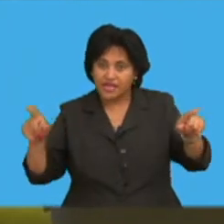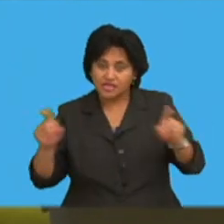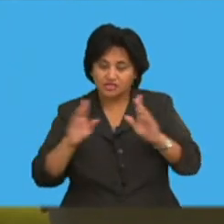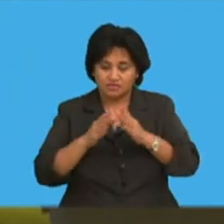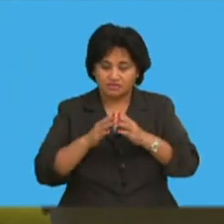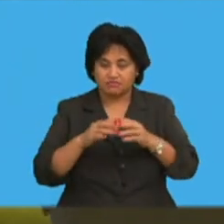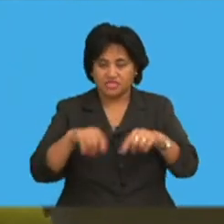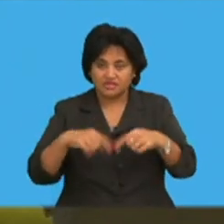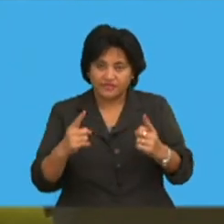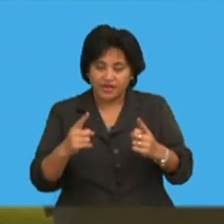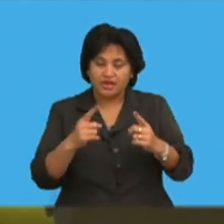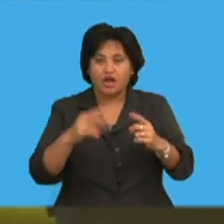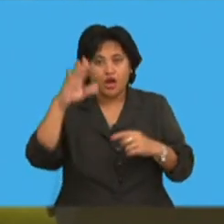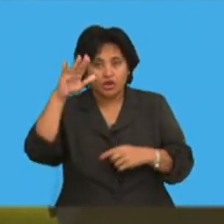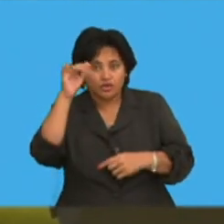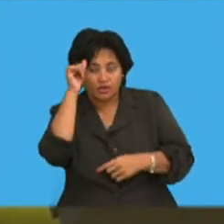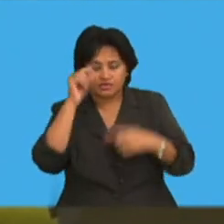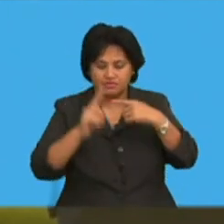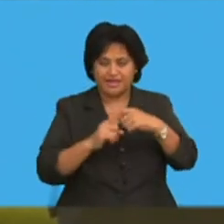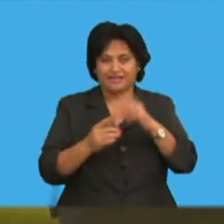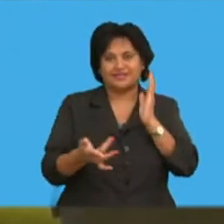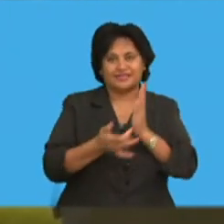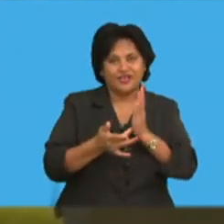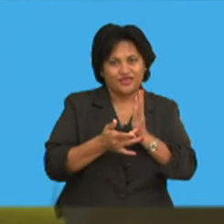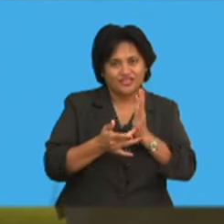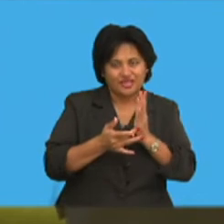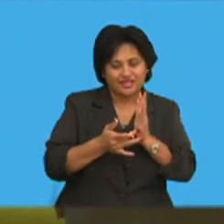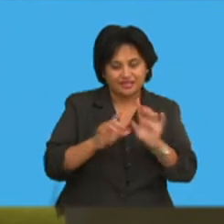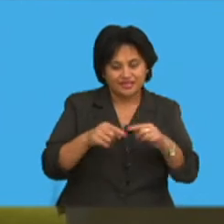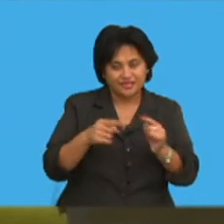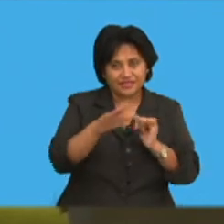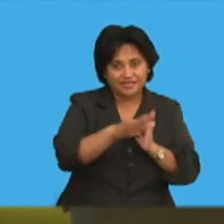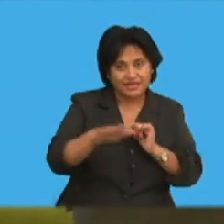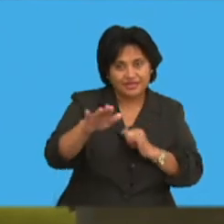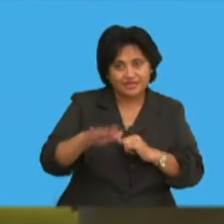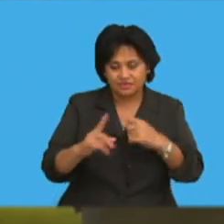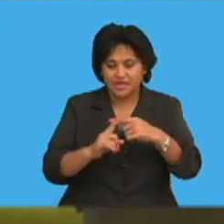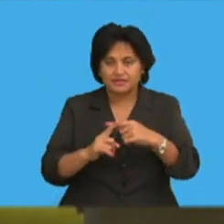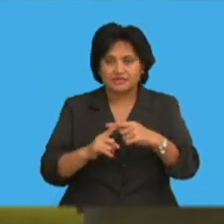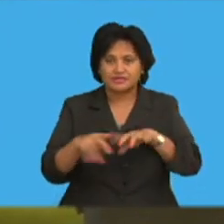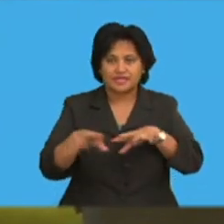and technology, intensive sectors and activities, and hence we need to ensure